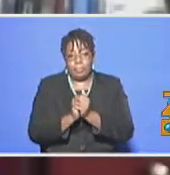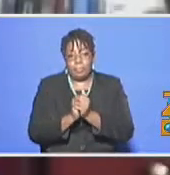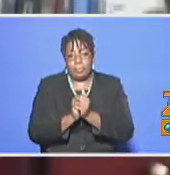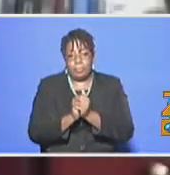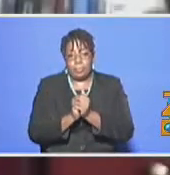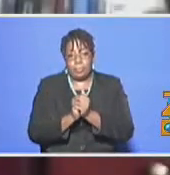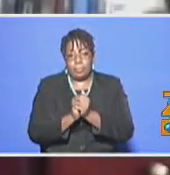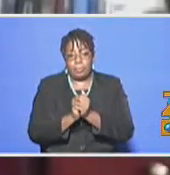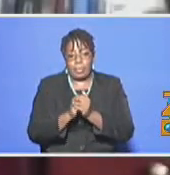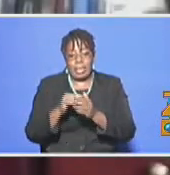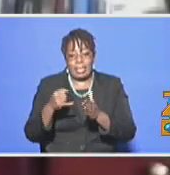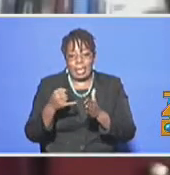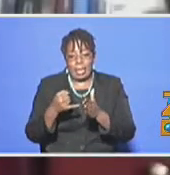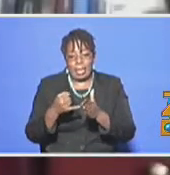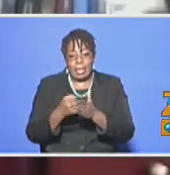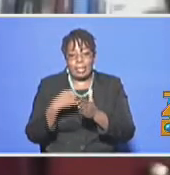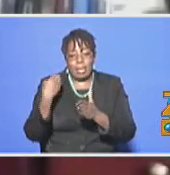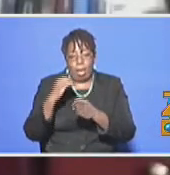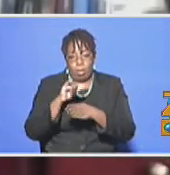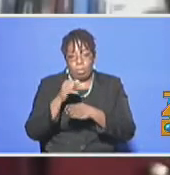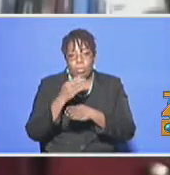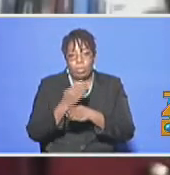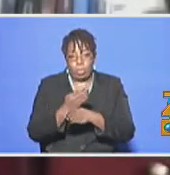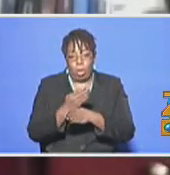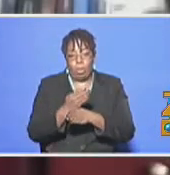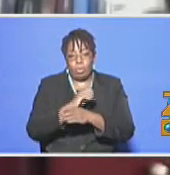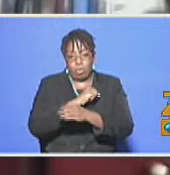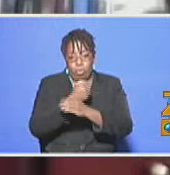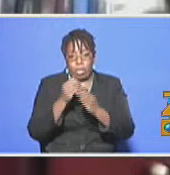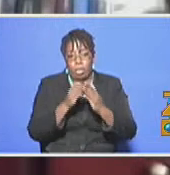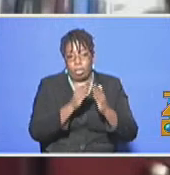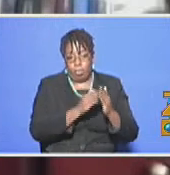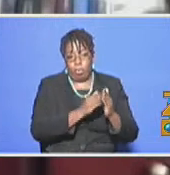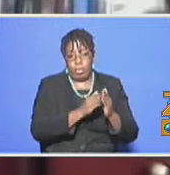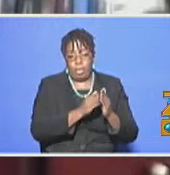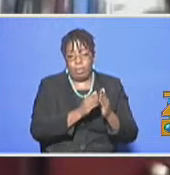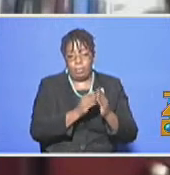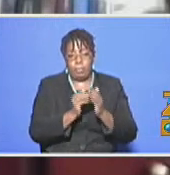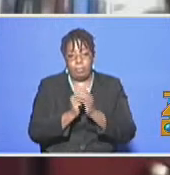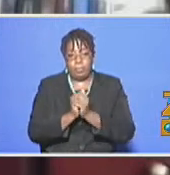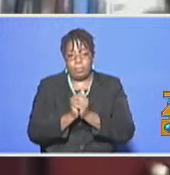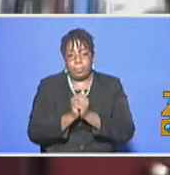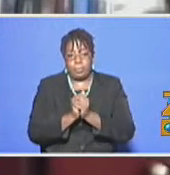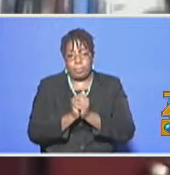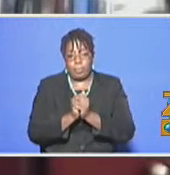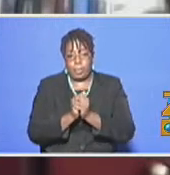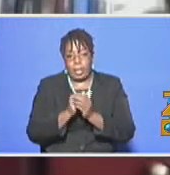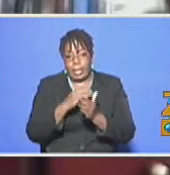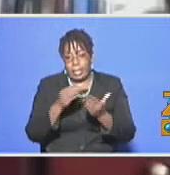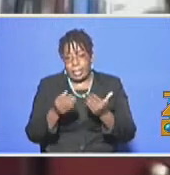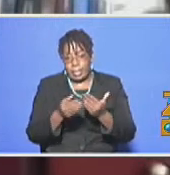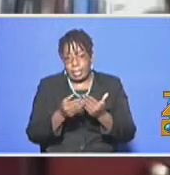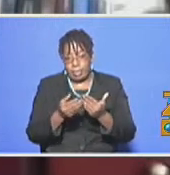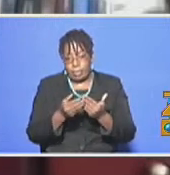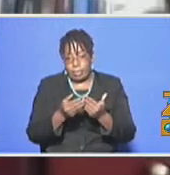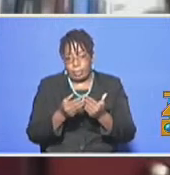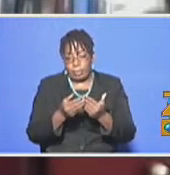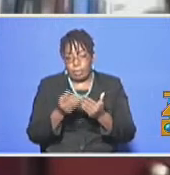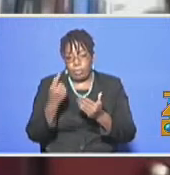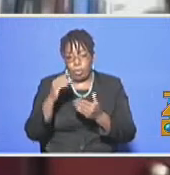It is our duty to fortify our community against the factors that threaten its viability and the sustainable well-being of our